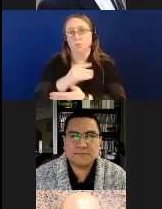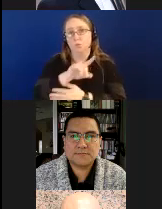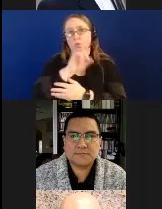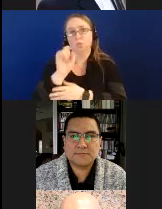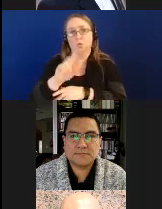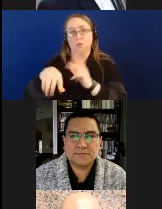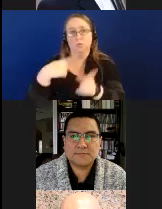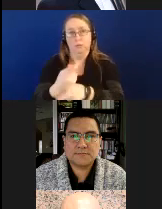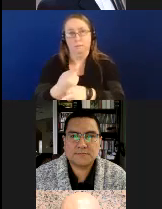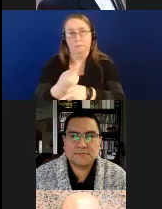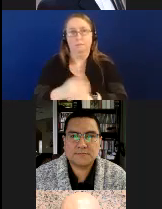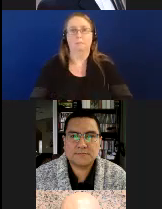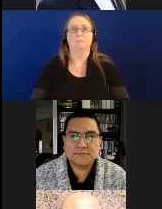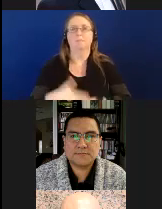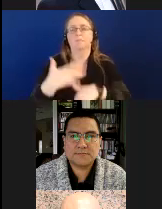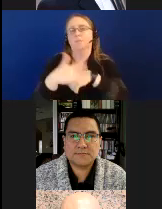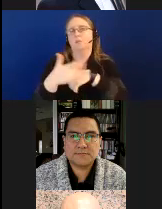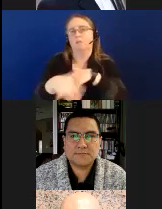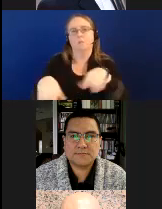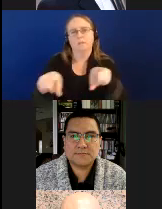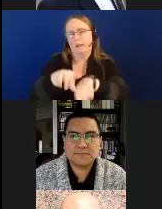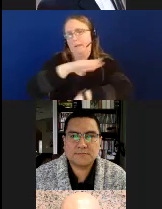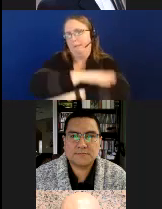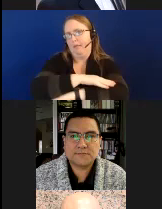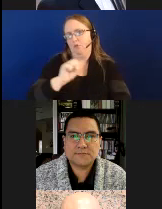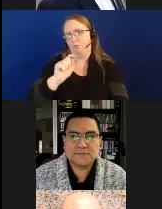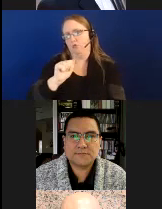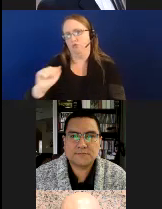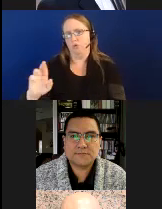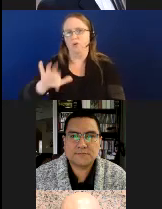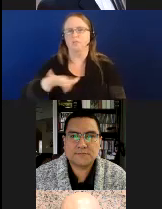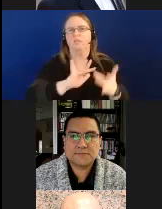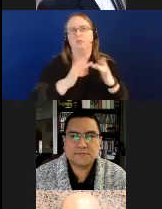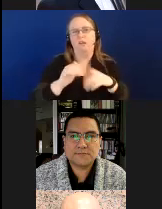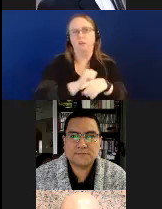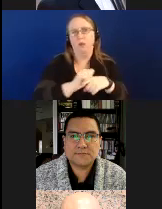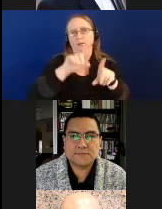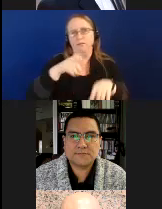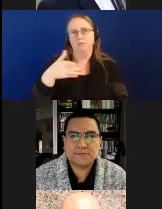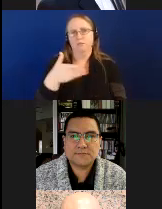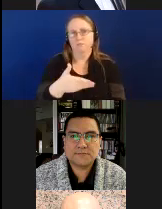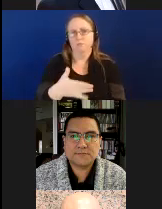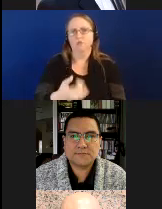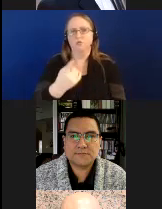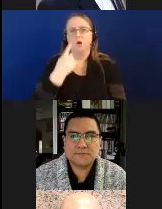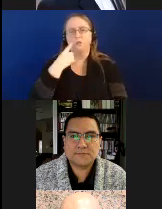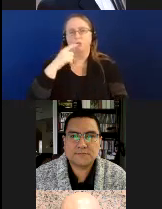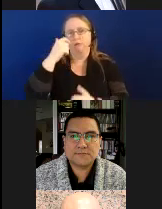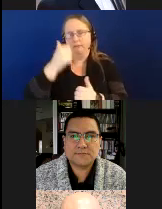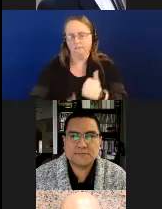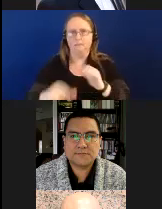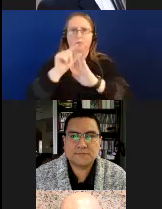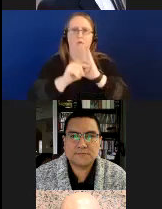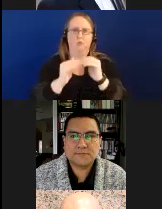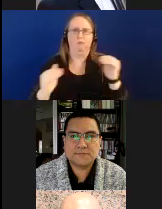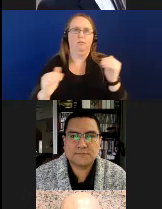sampler, this is available on the same platform as STAAR. So this is where our online practice tests are. There is one for every single grade level content